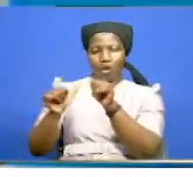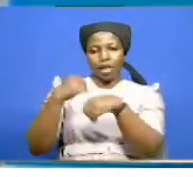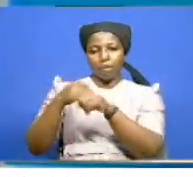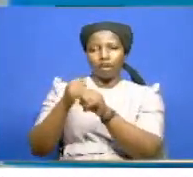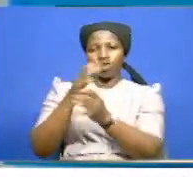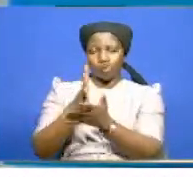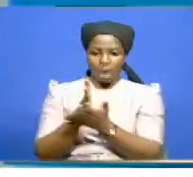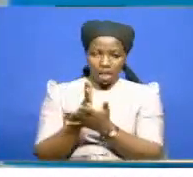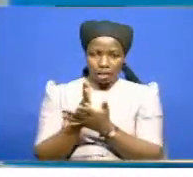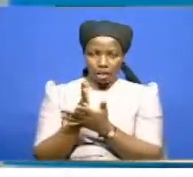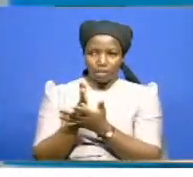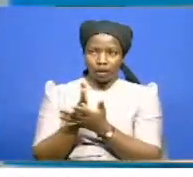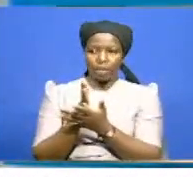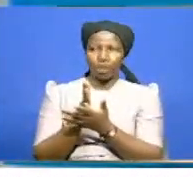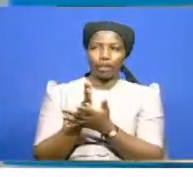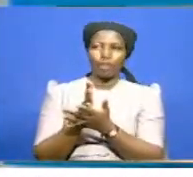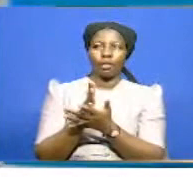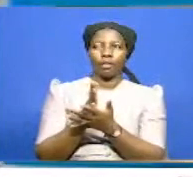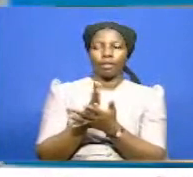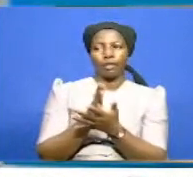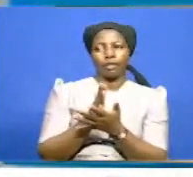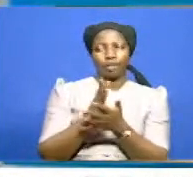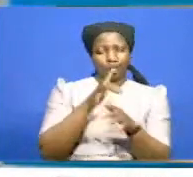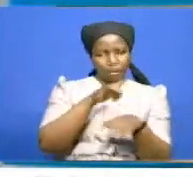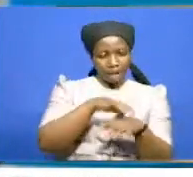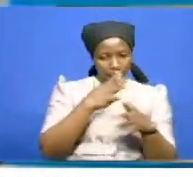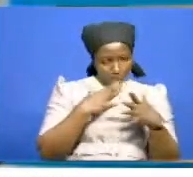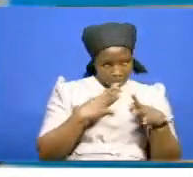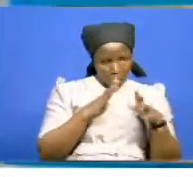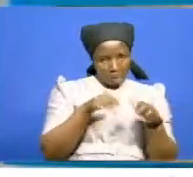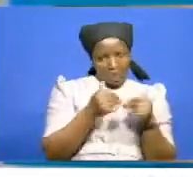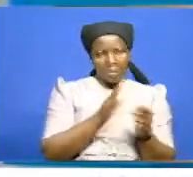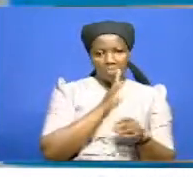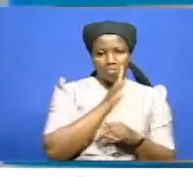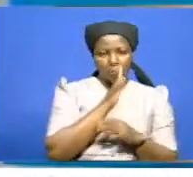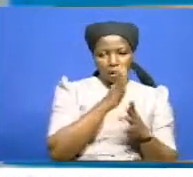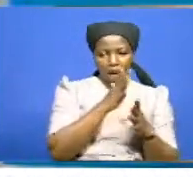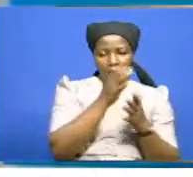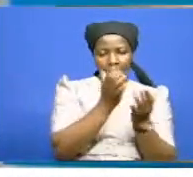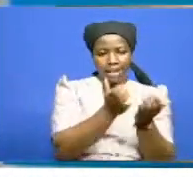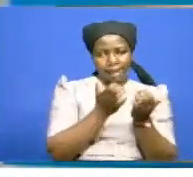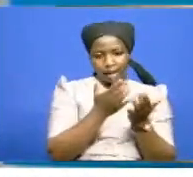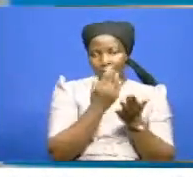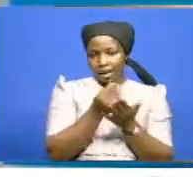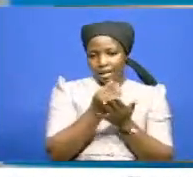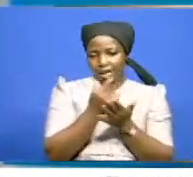as much as people or borrowers might need money, we avoid lending to